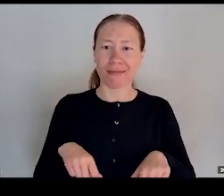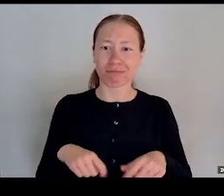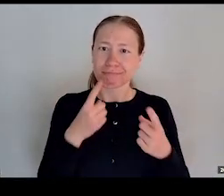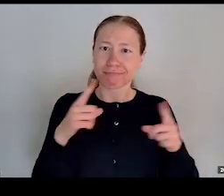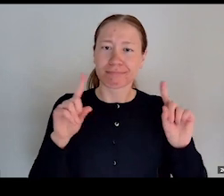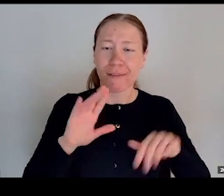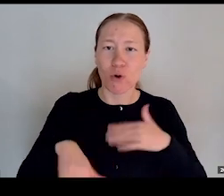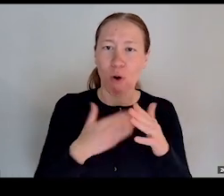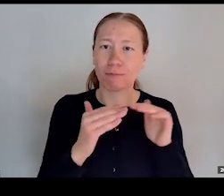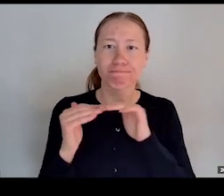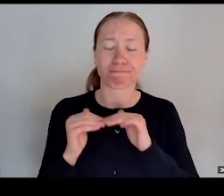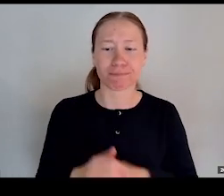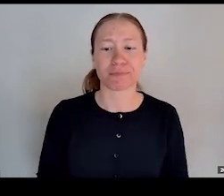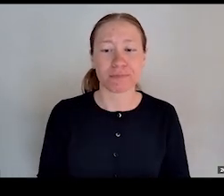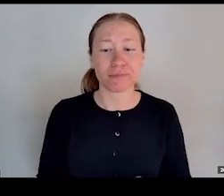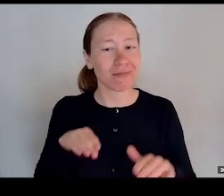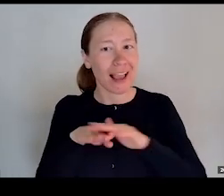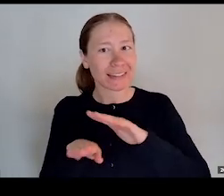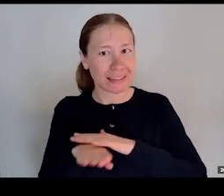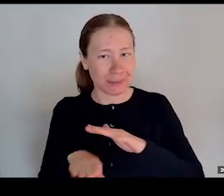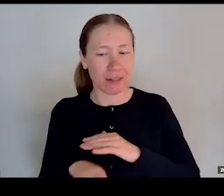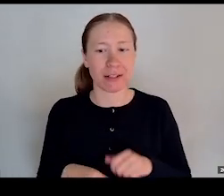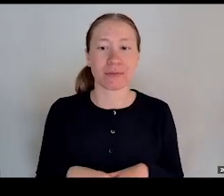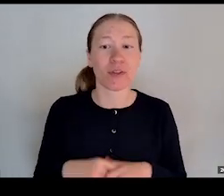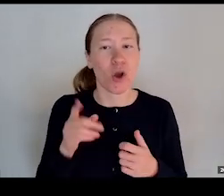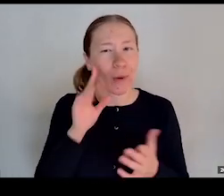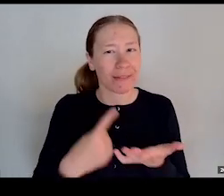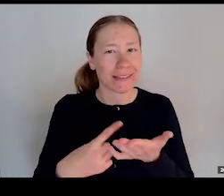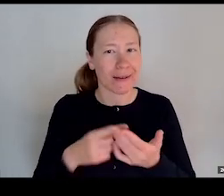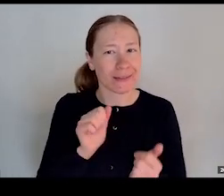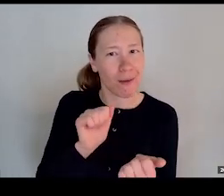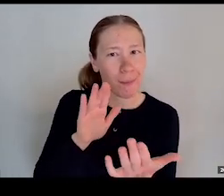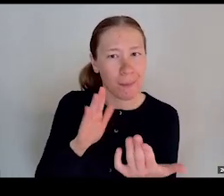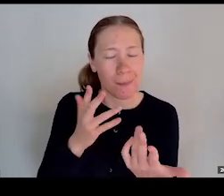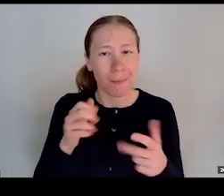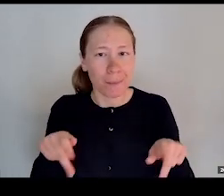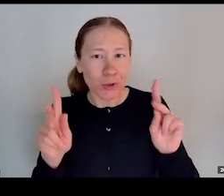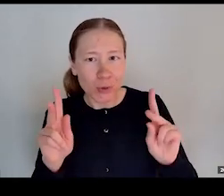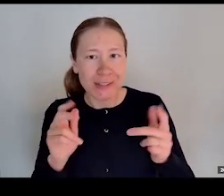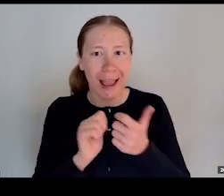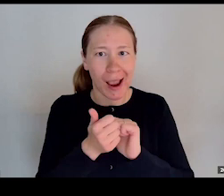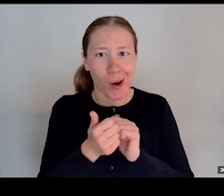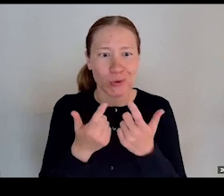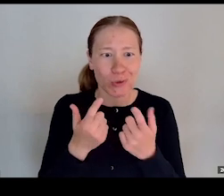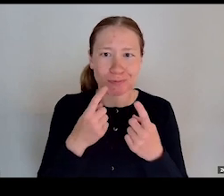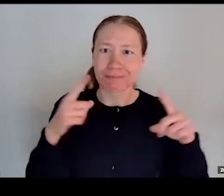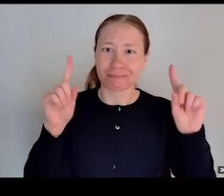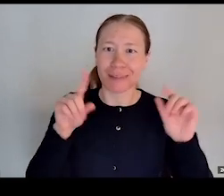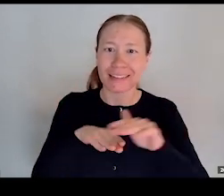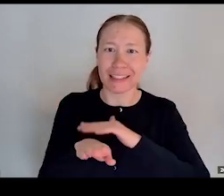talk about some of these considerations and ways to incorporate accessibility when having a meeting, a conference, or an event.